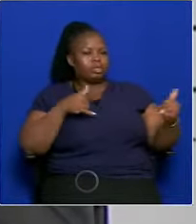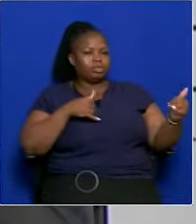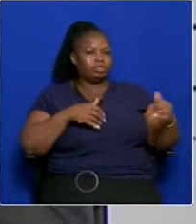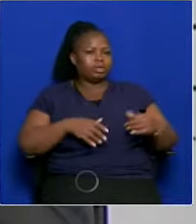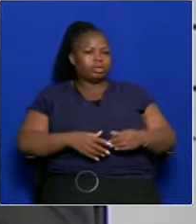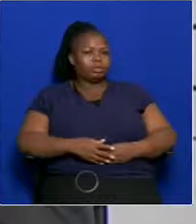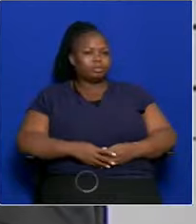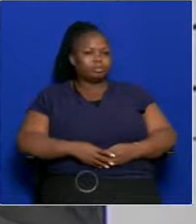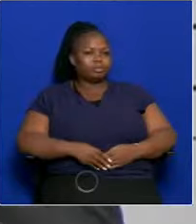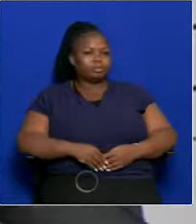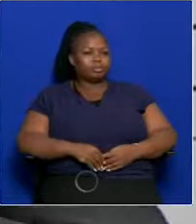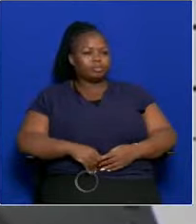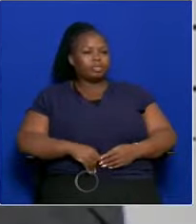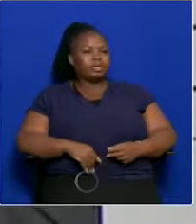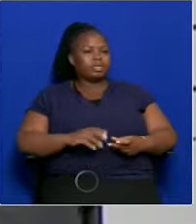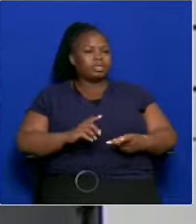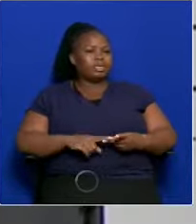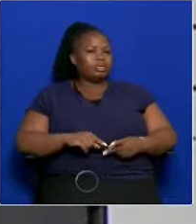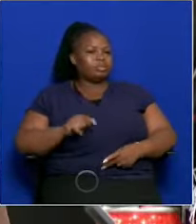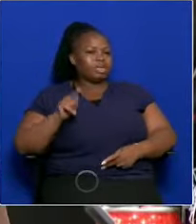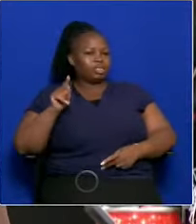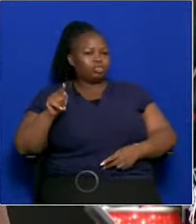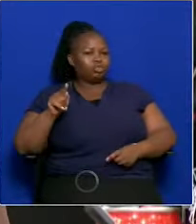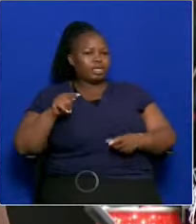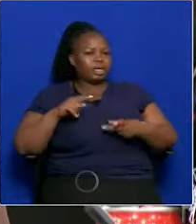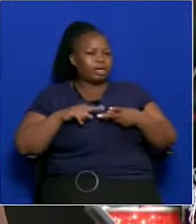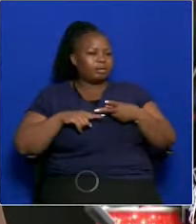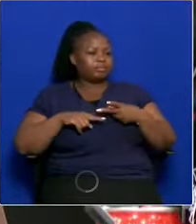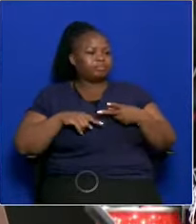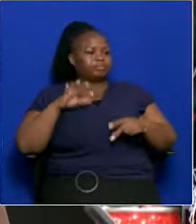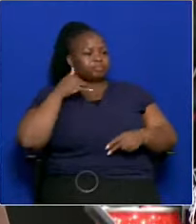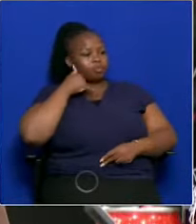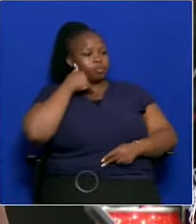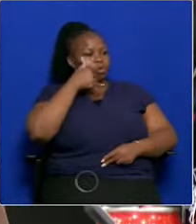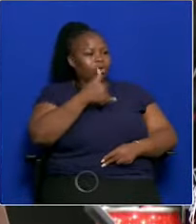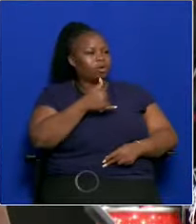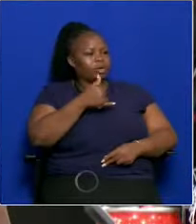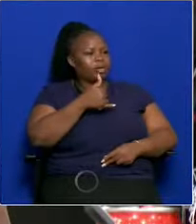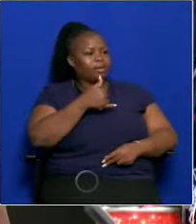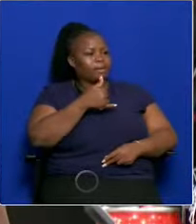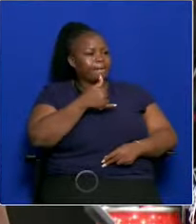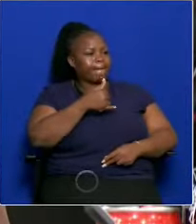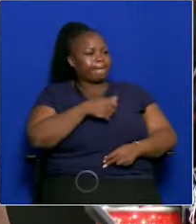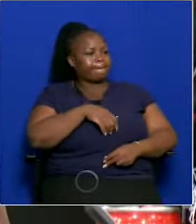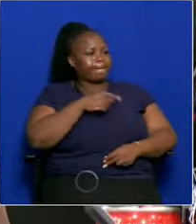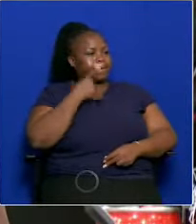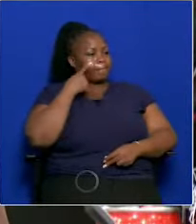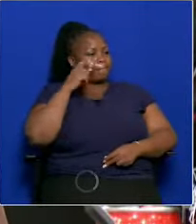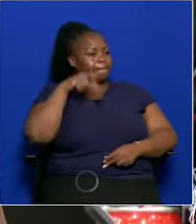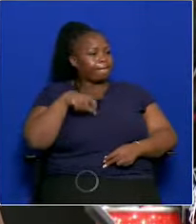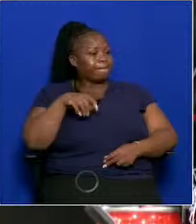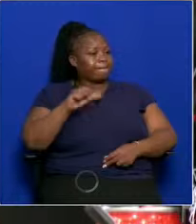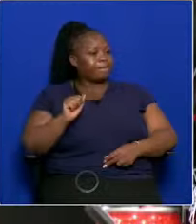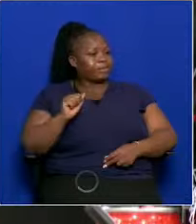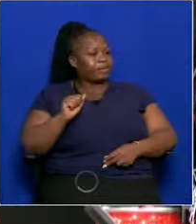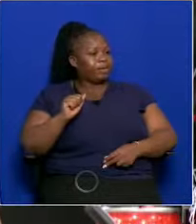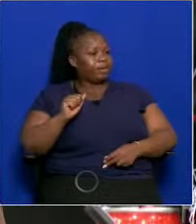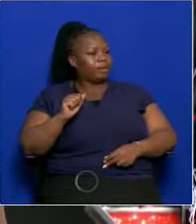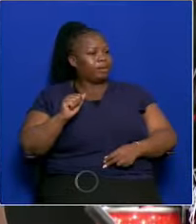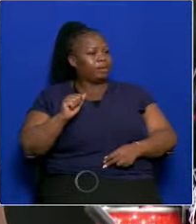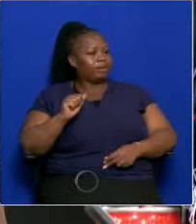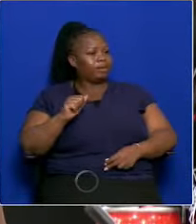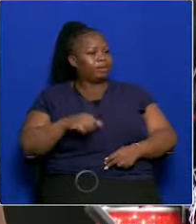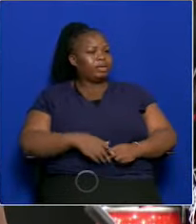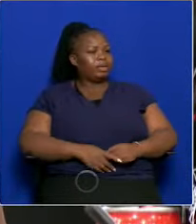Furthermore, we know that you had a call with witness A on the 7th of December and again on